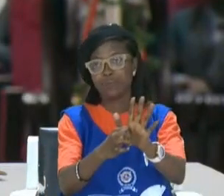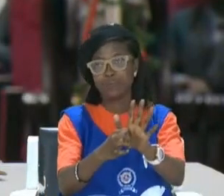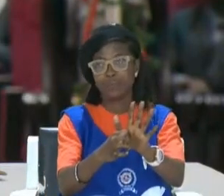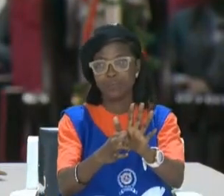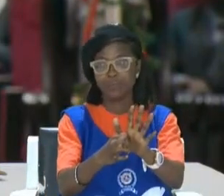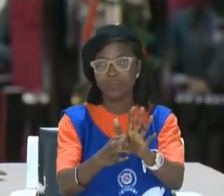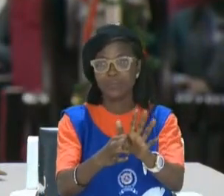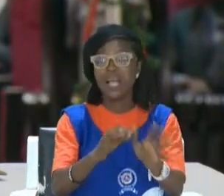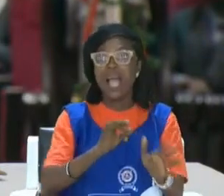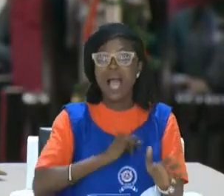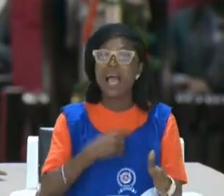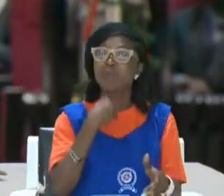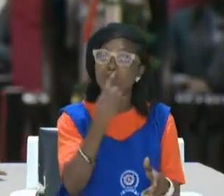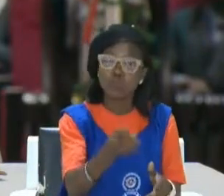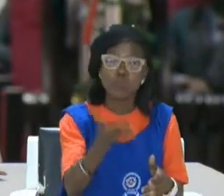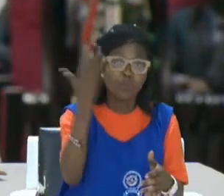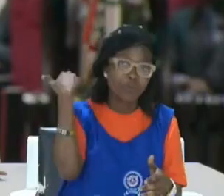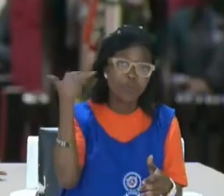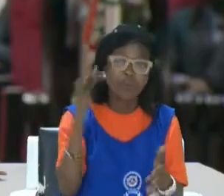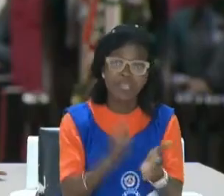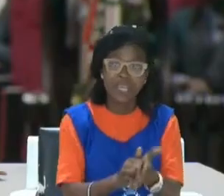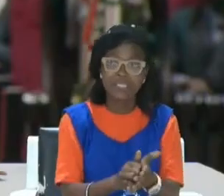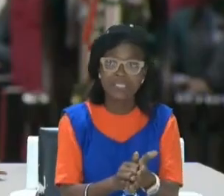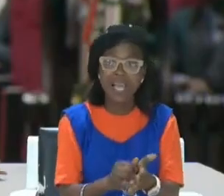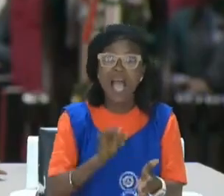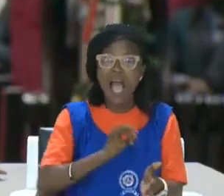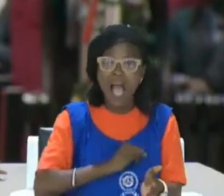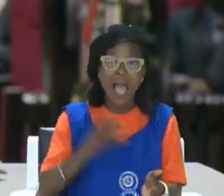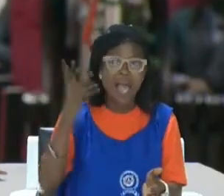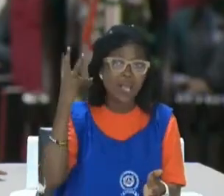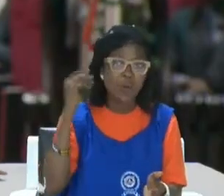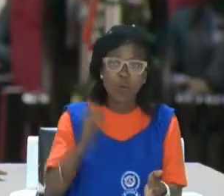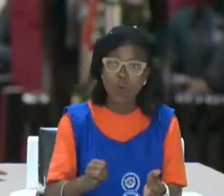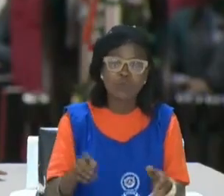I've said it before that I was so rotten